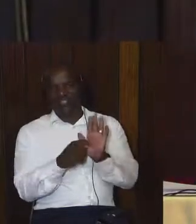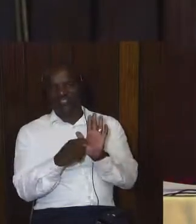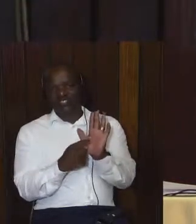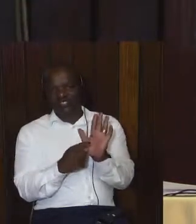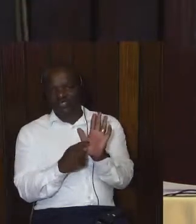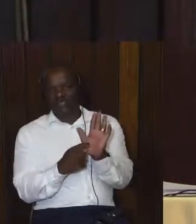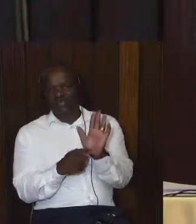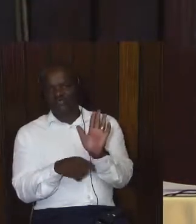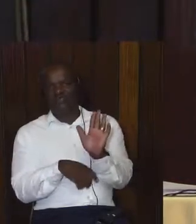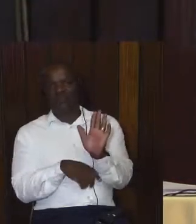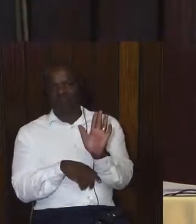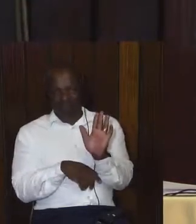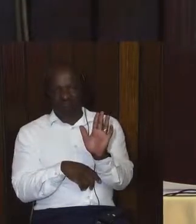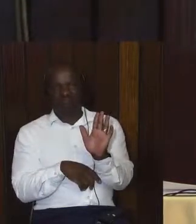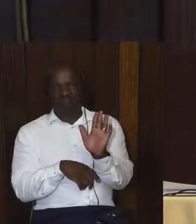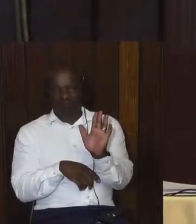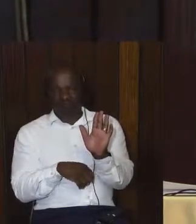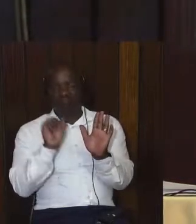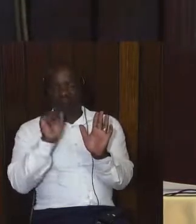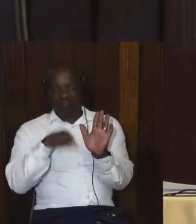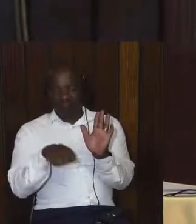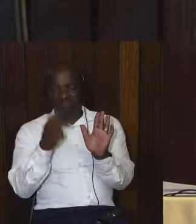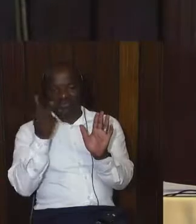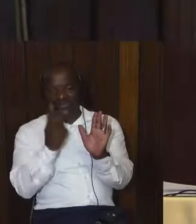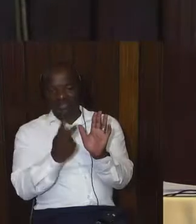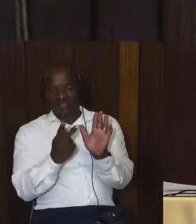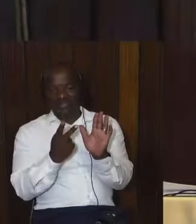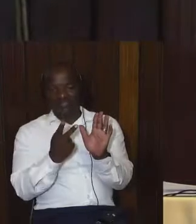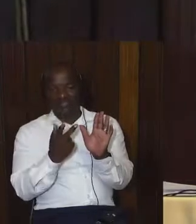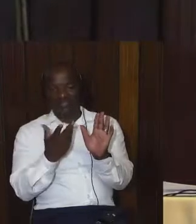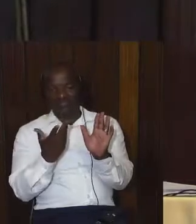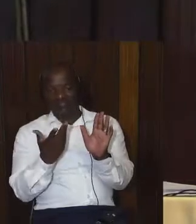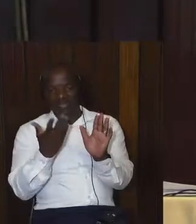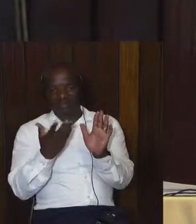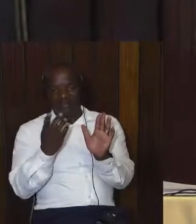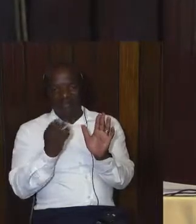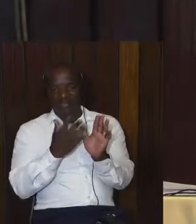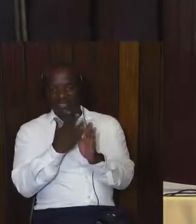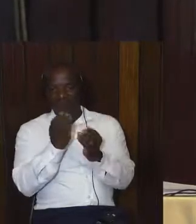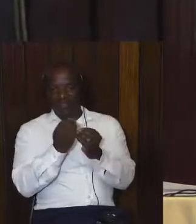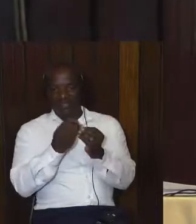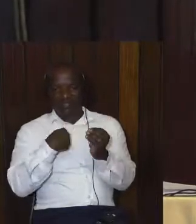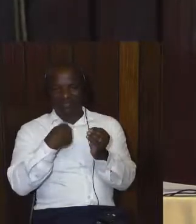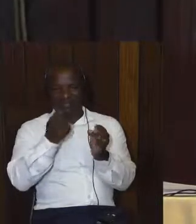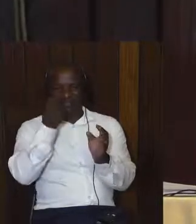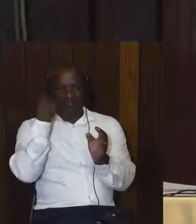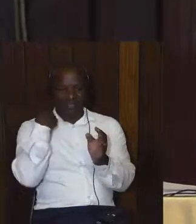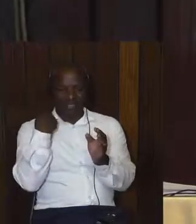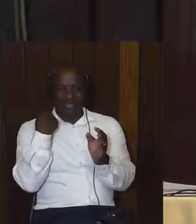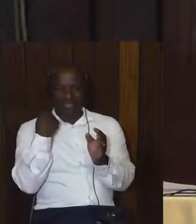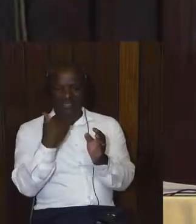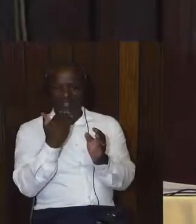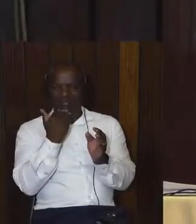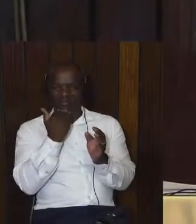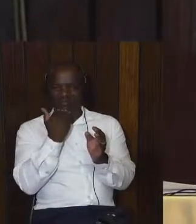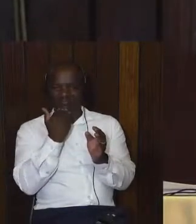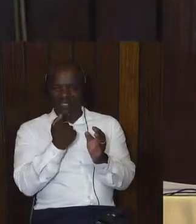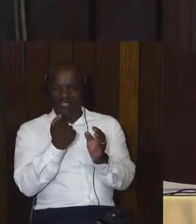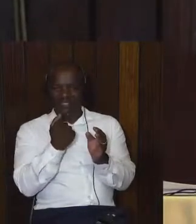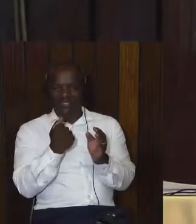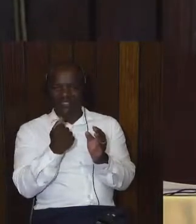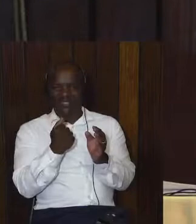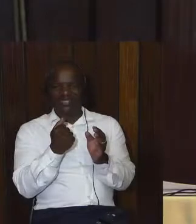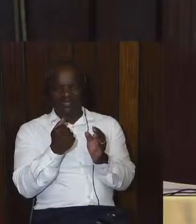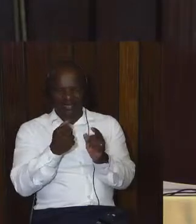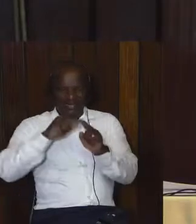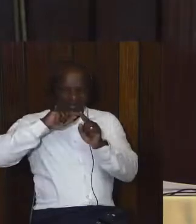it would appear that it seems to be, and maybe we're missing something, Chair. Maybe they can just take us through as to what exactly is